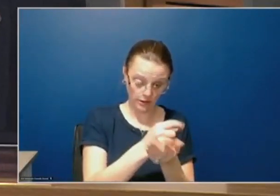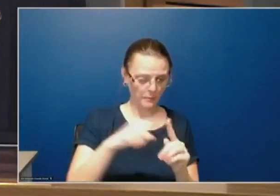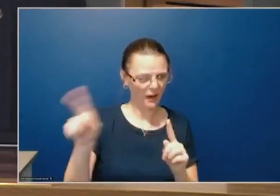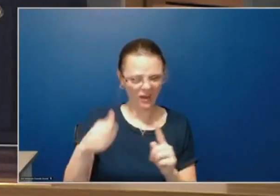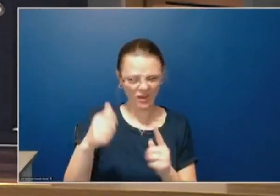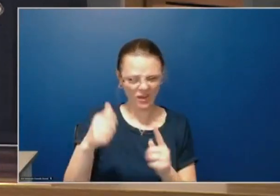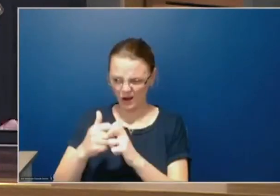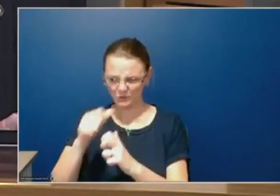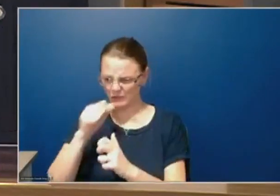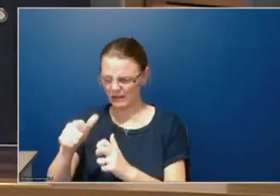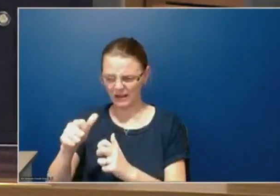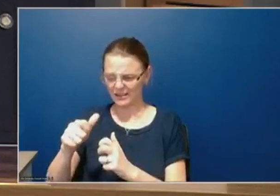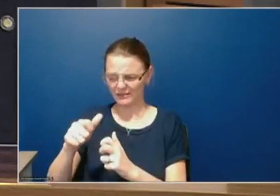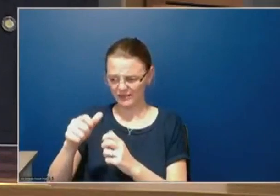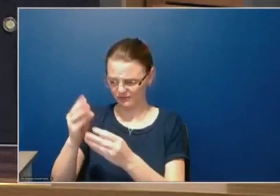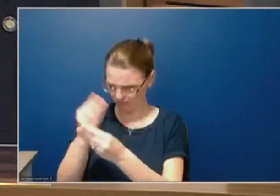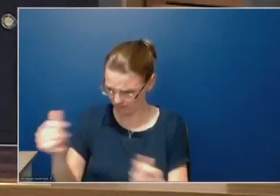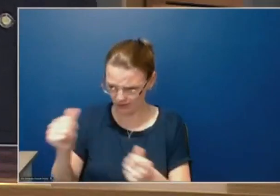or even